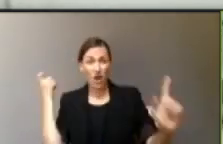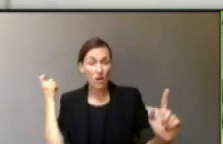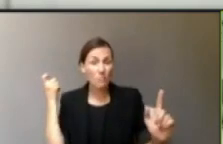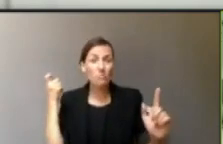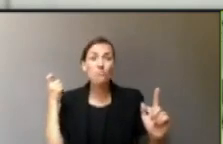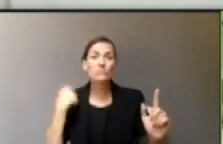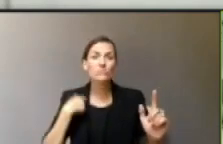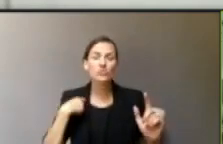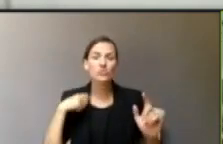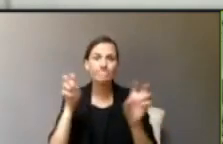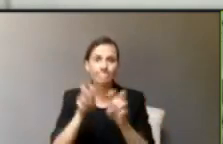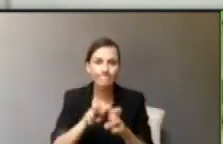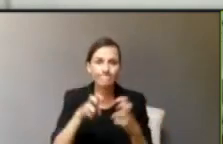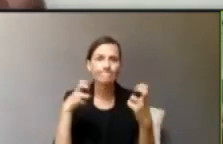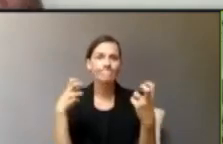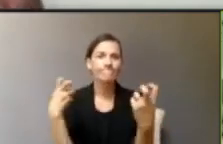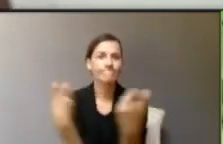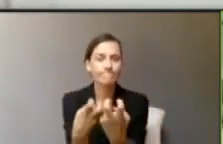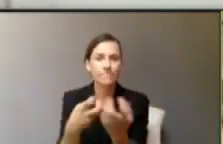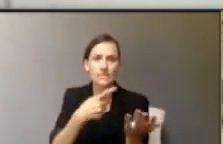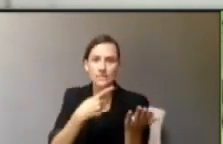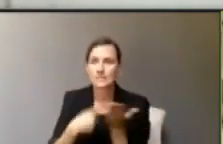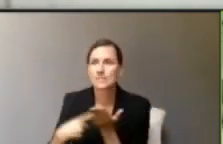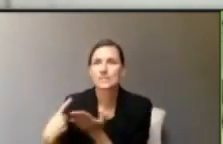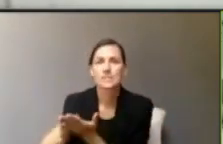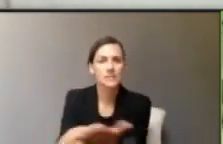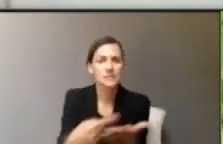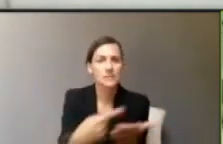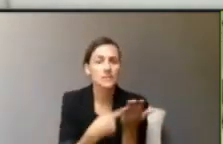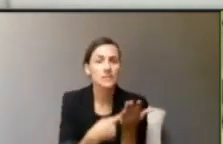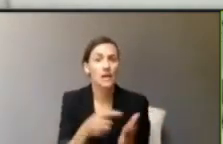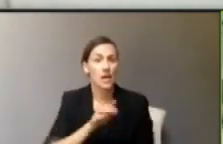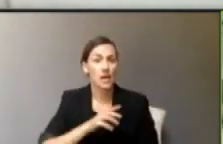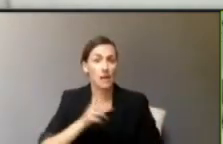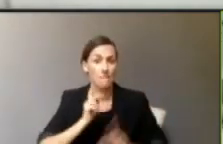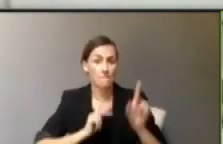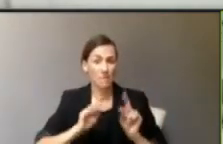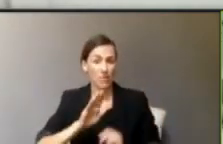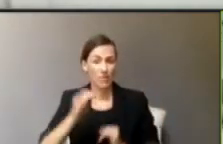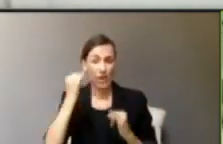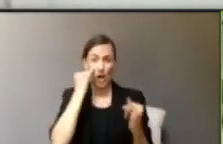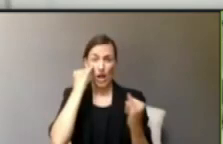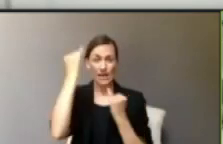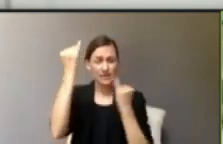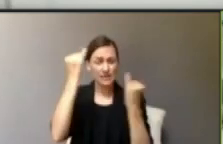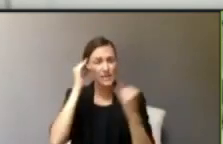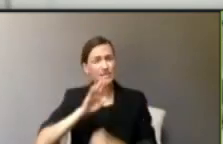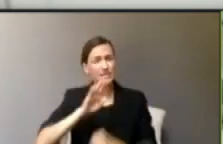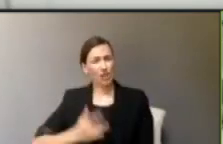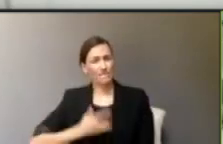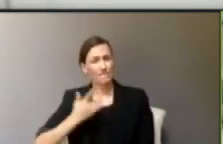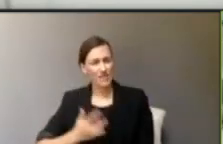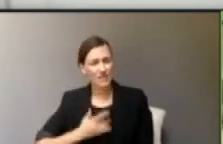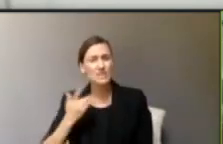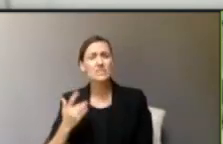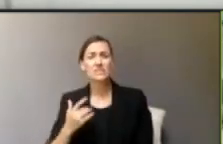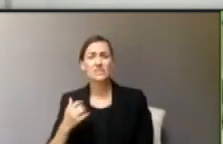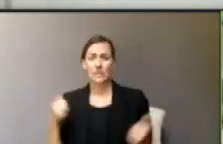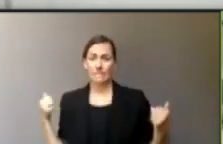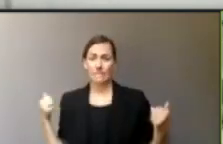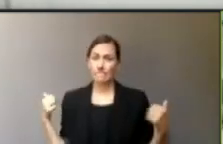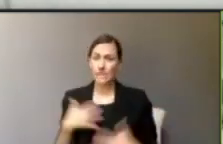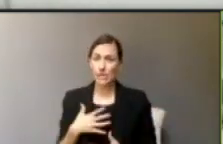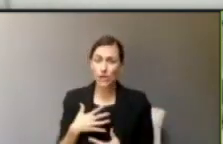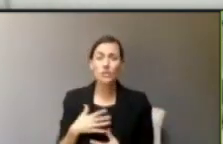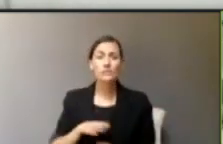that base level of exploring people's ideas and their feelings, their fears, and their